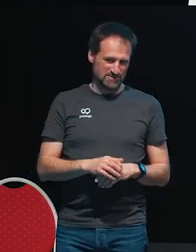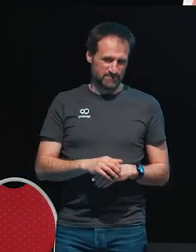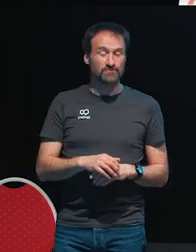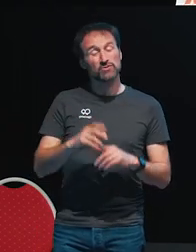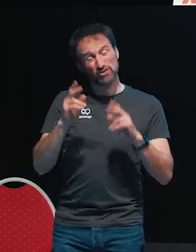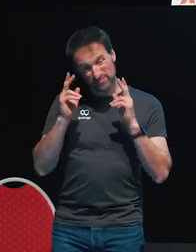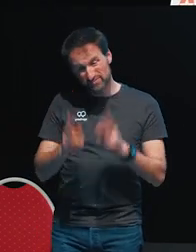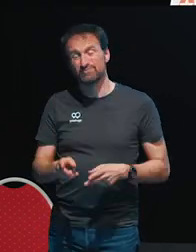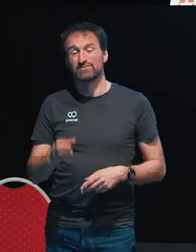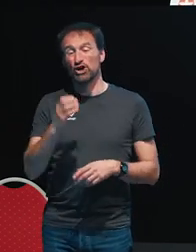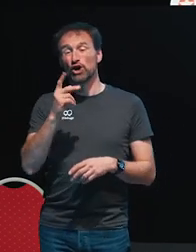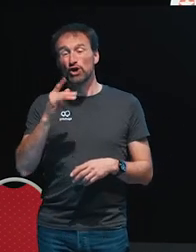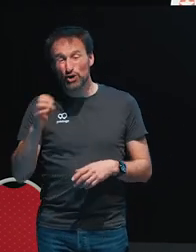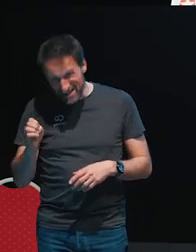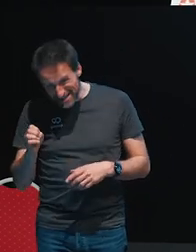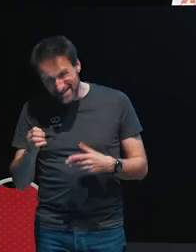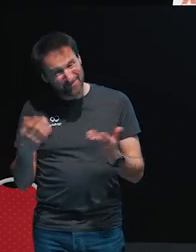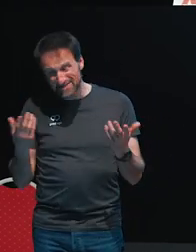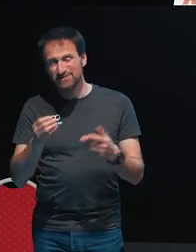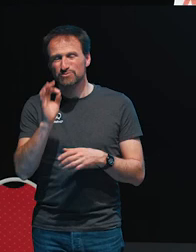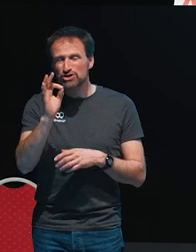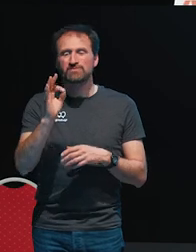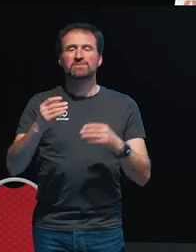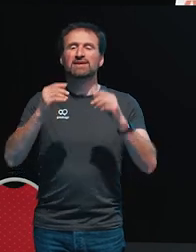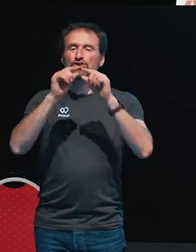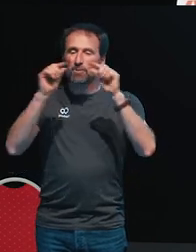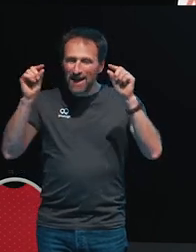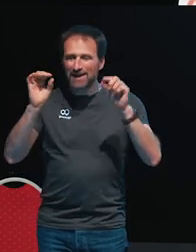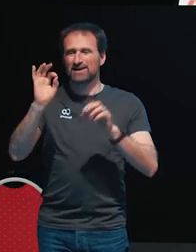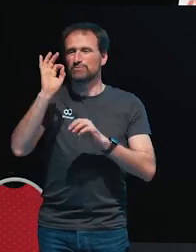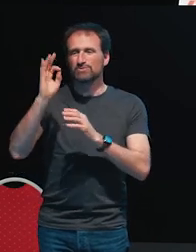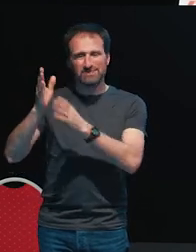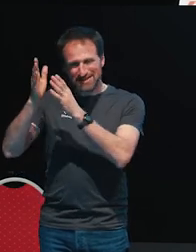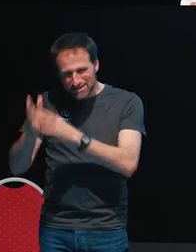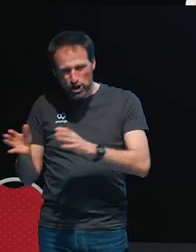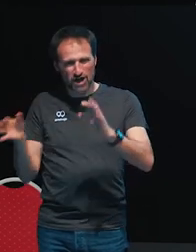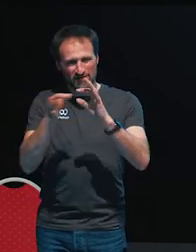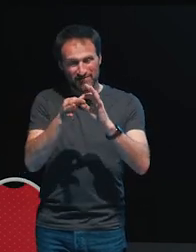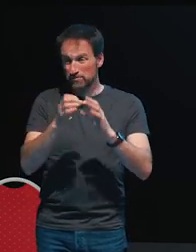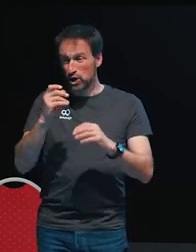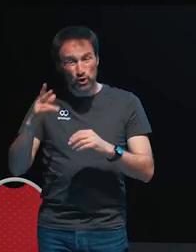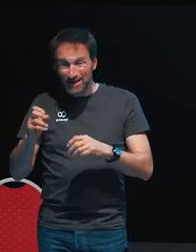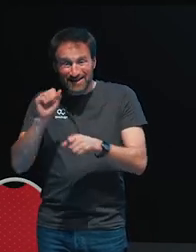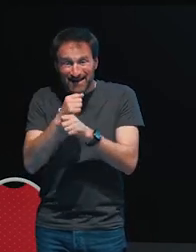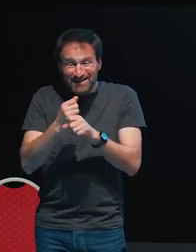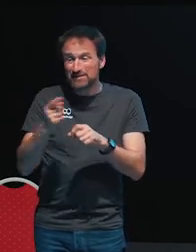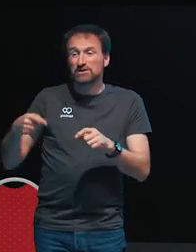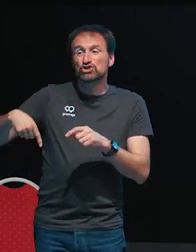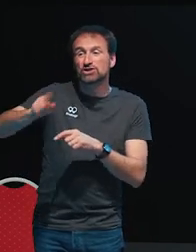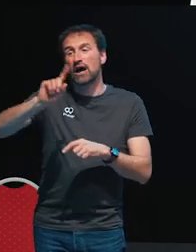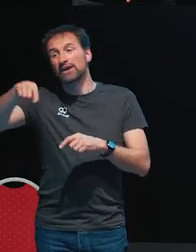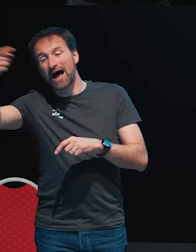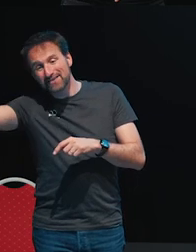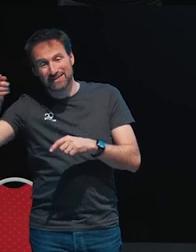is issued by a certain domain, by a certain server, and cannot just send it to another server. It doesn't work like this. Cookies